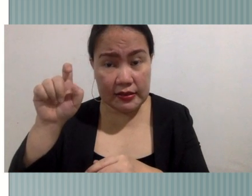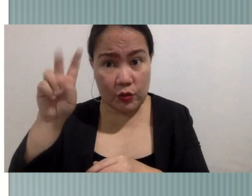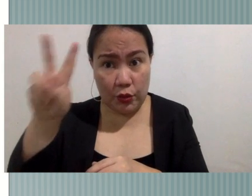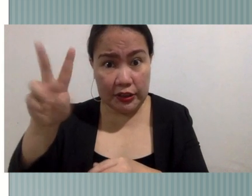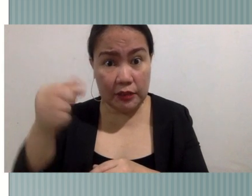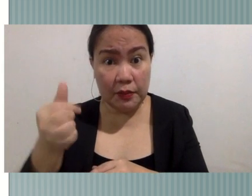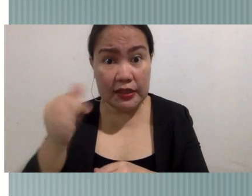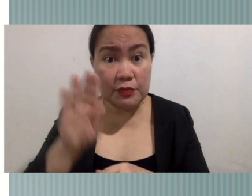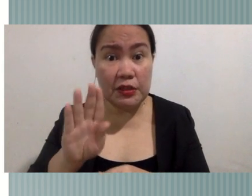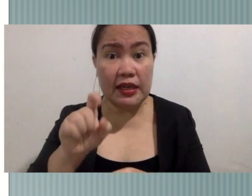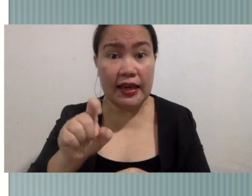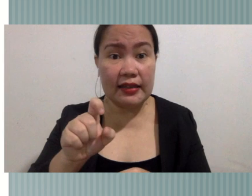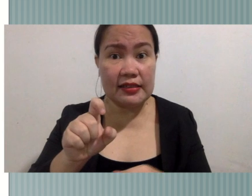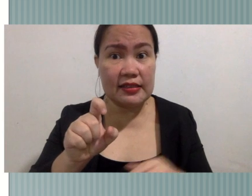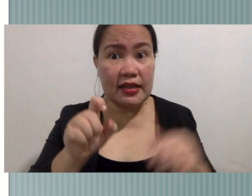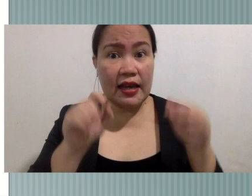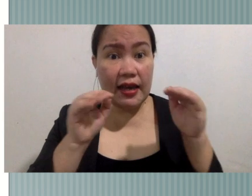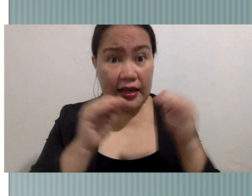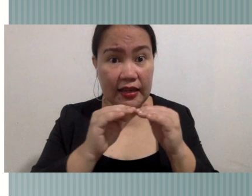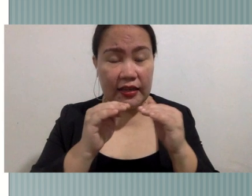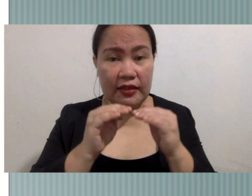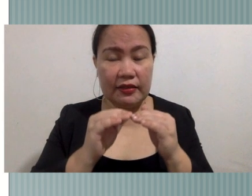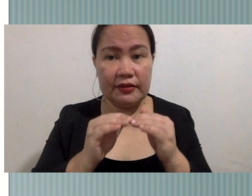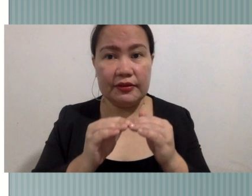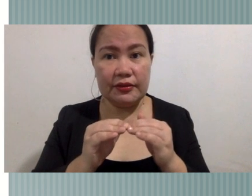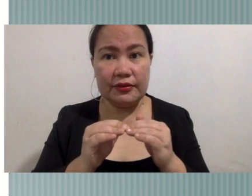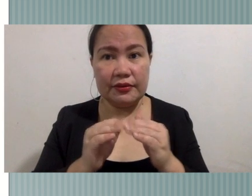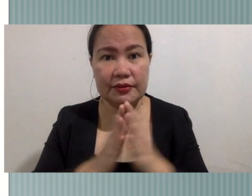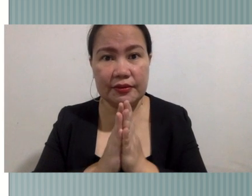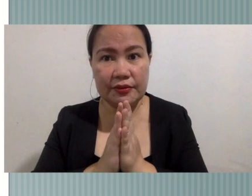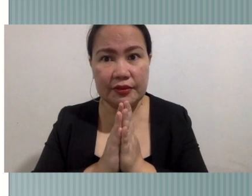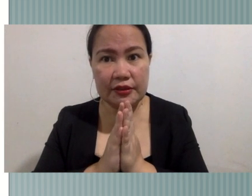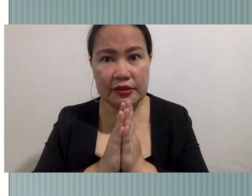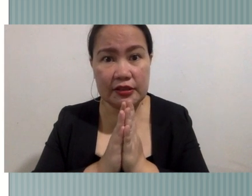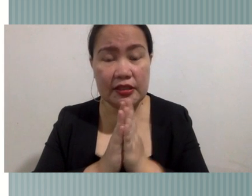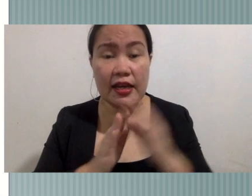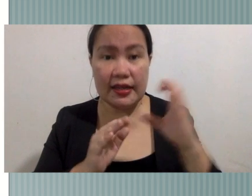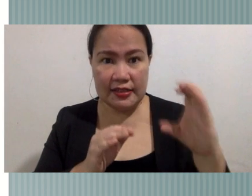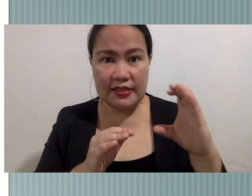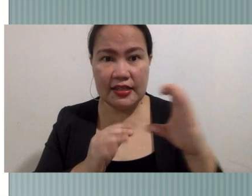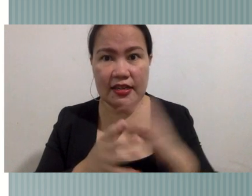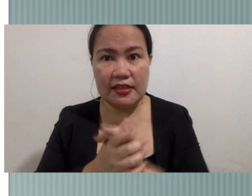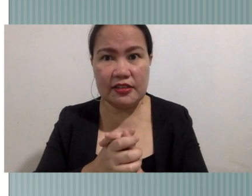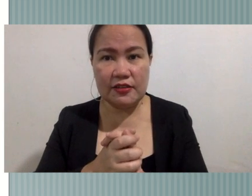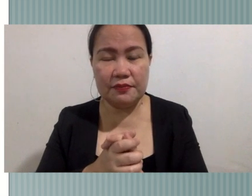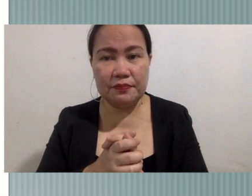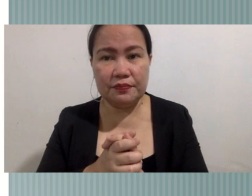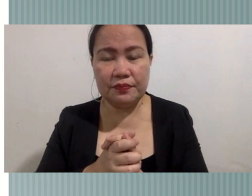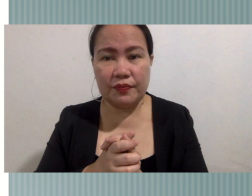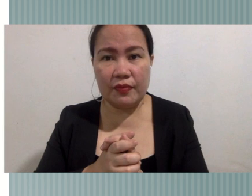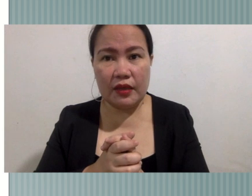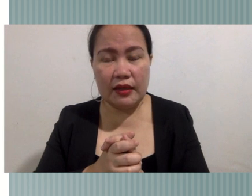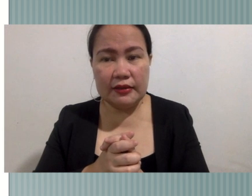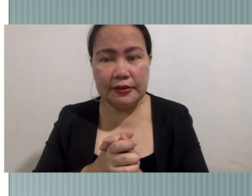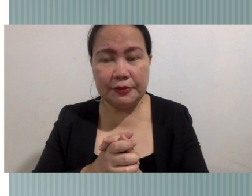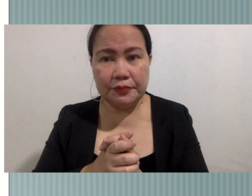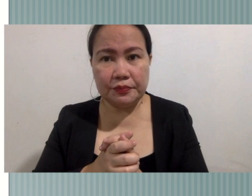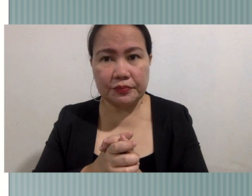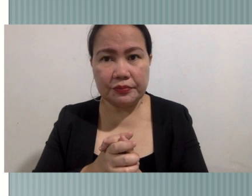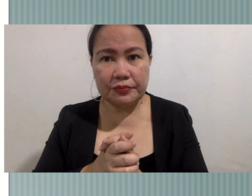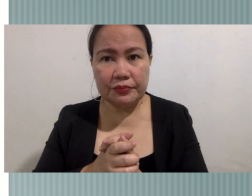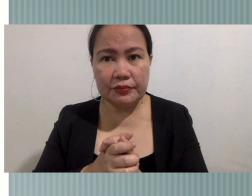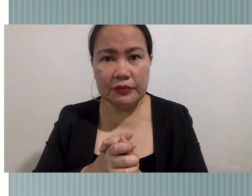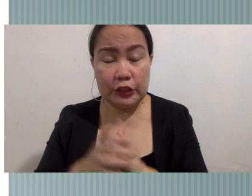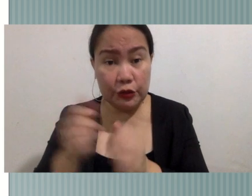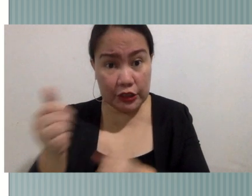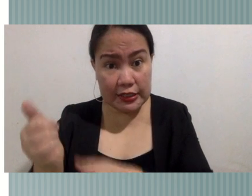x squared plus bx o yung quadratic at linear term natin nasa left side ng